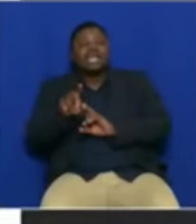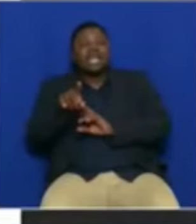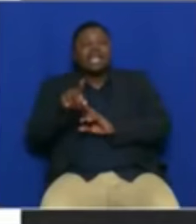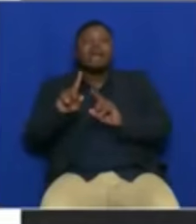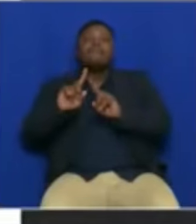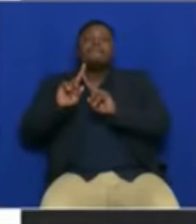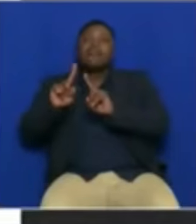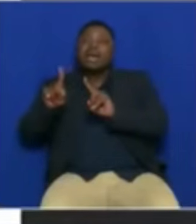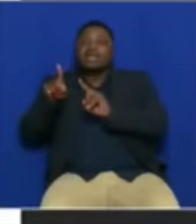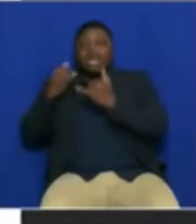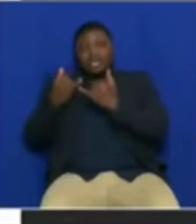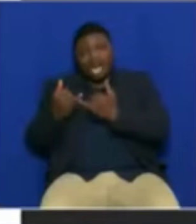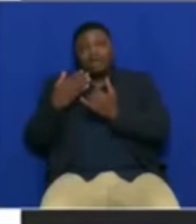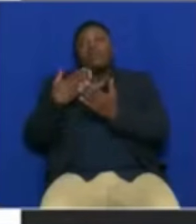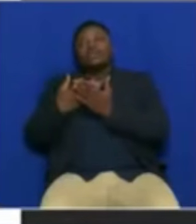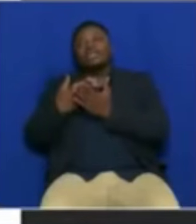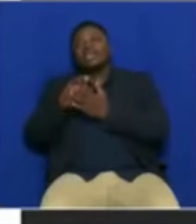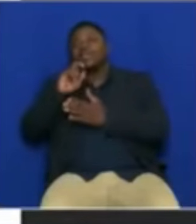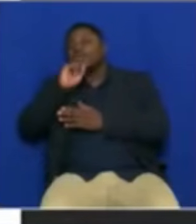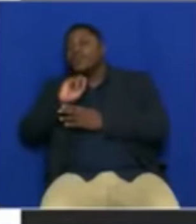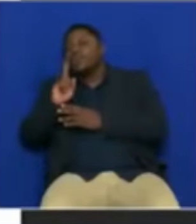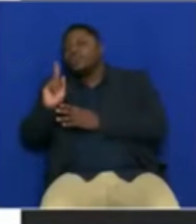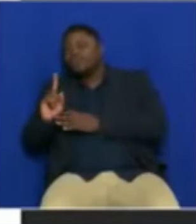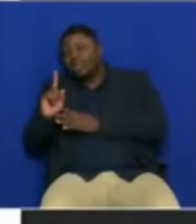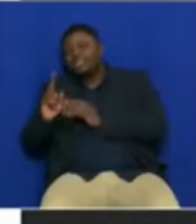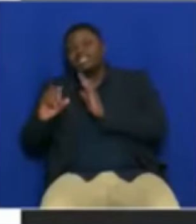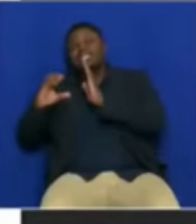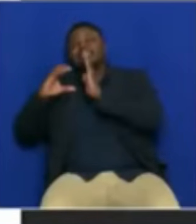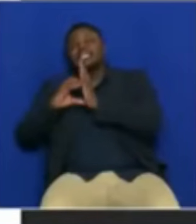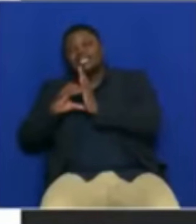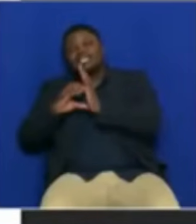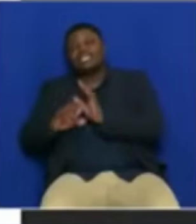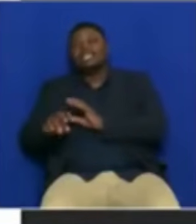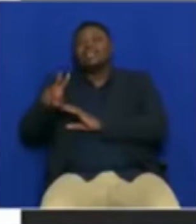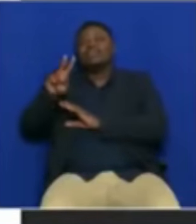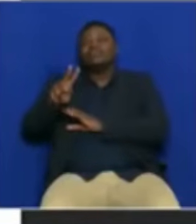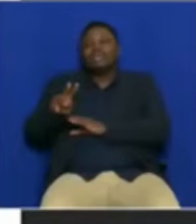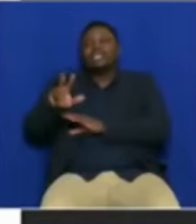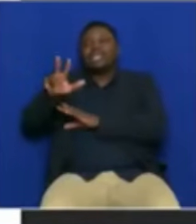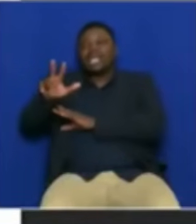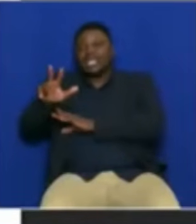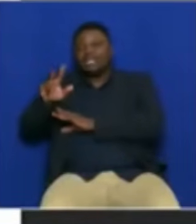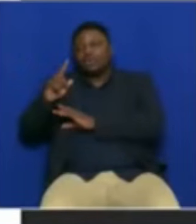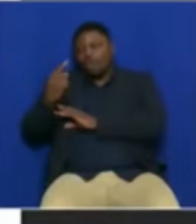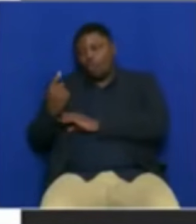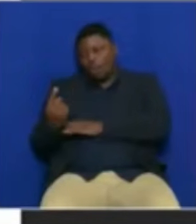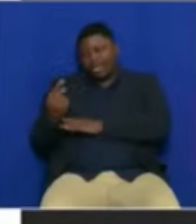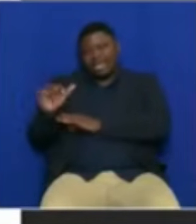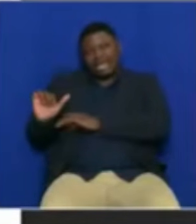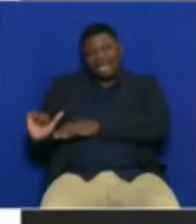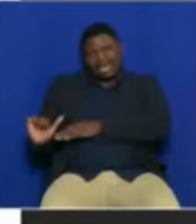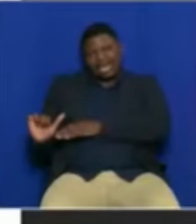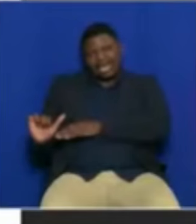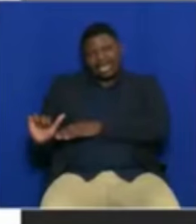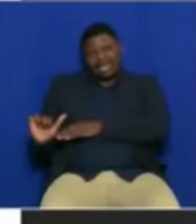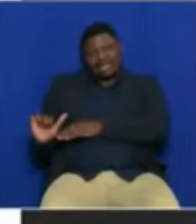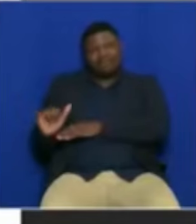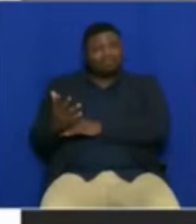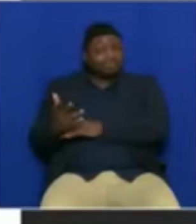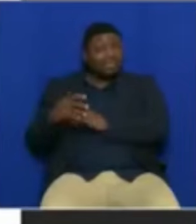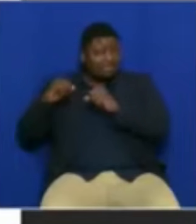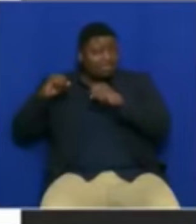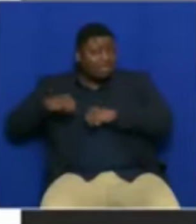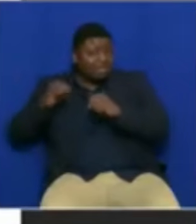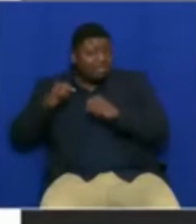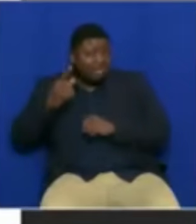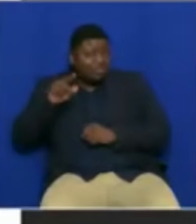be Section 28(1)A. 21A. Is that correct? Do you agree? That's correct as I read it, sir. Is that what